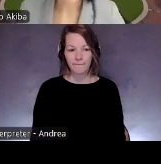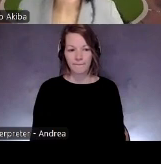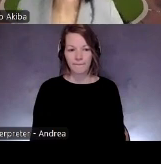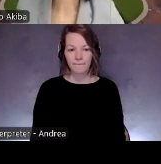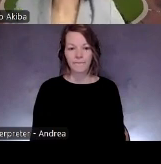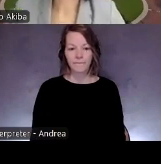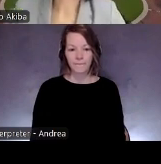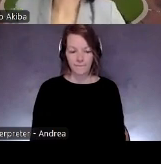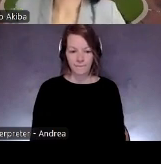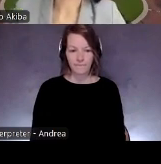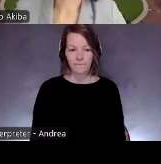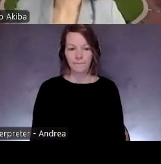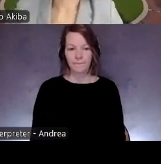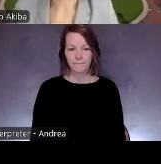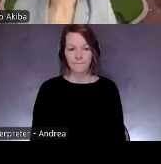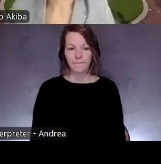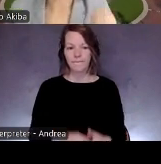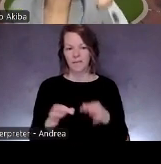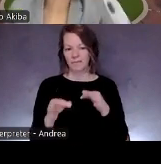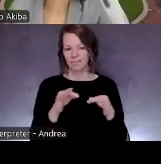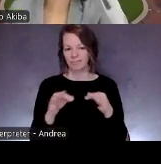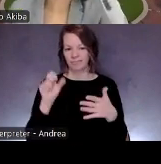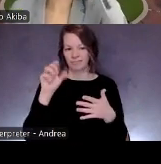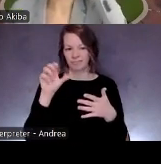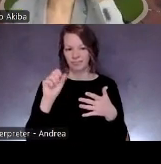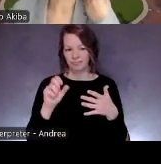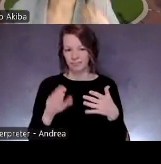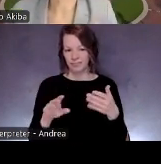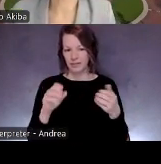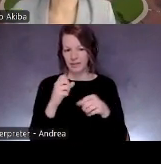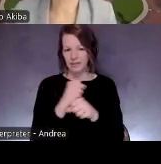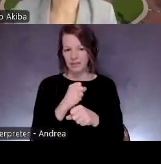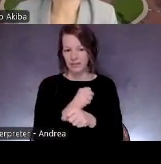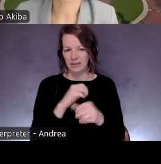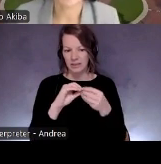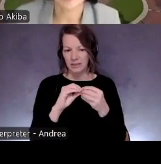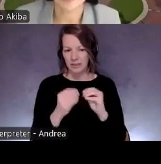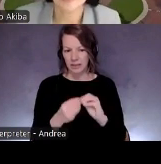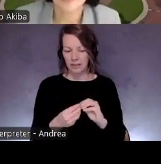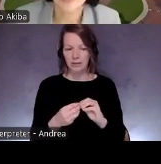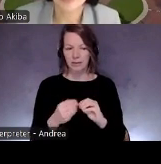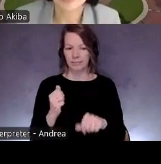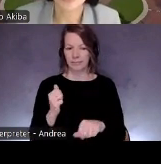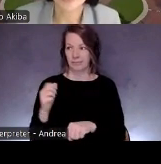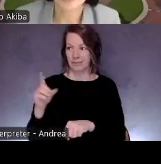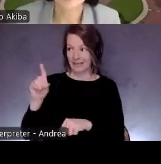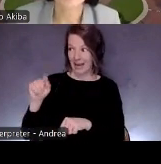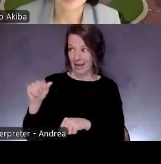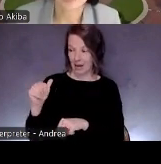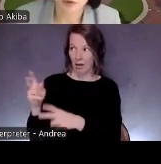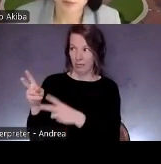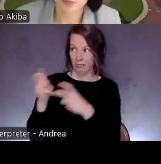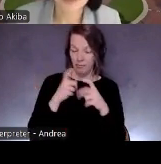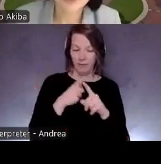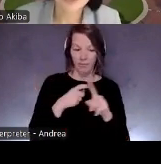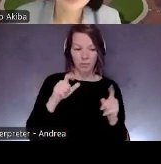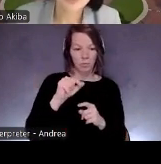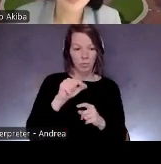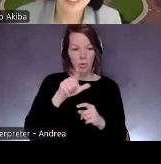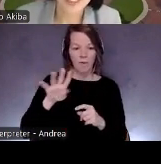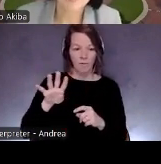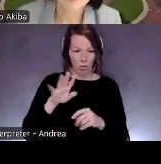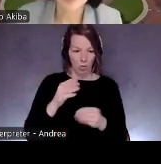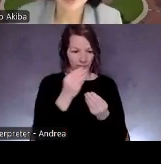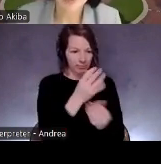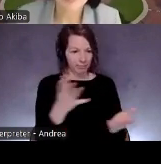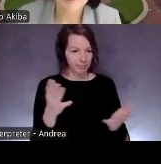Okay, so I would like to share several statistics that we have based on the data in 2024.